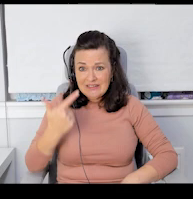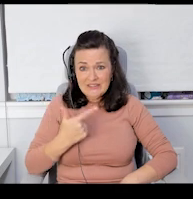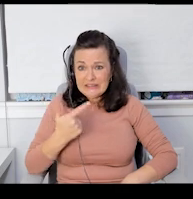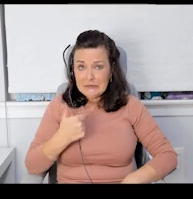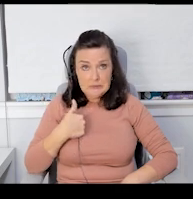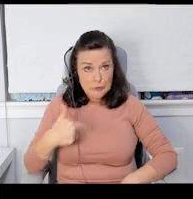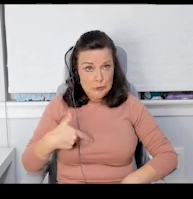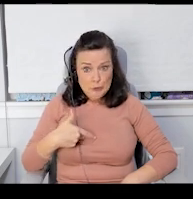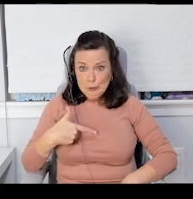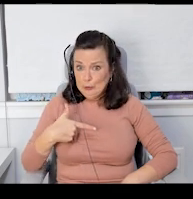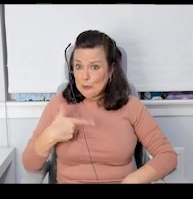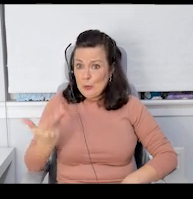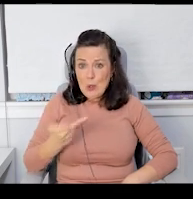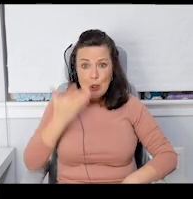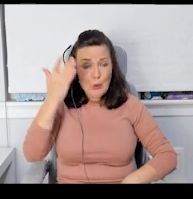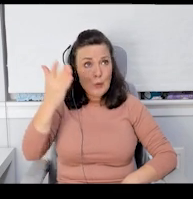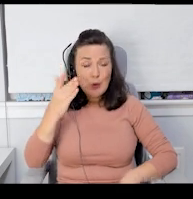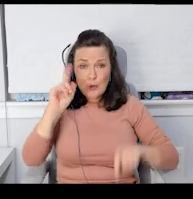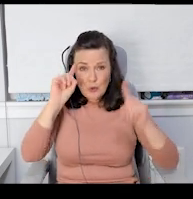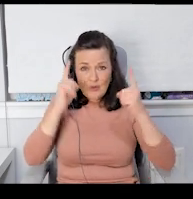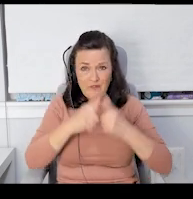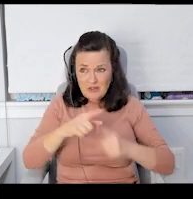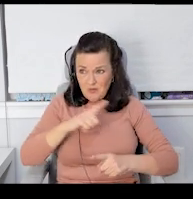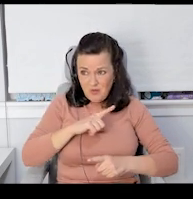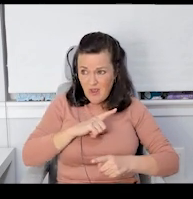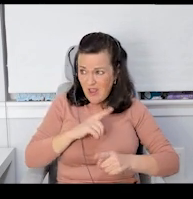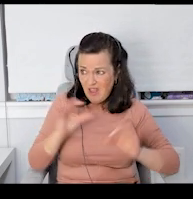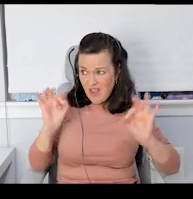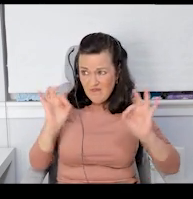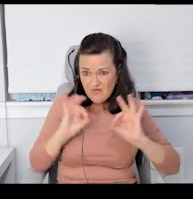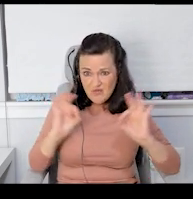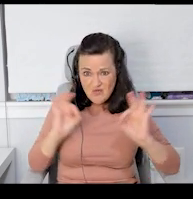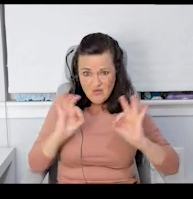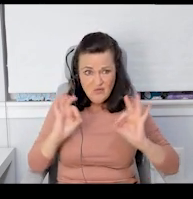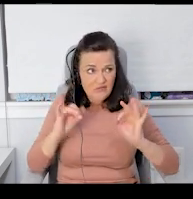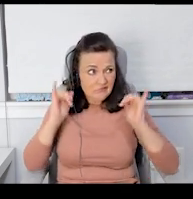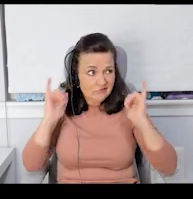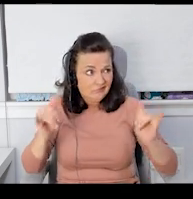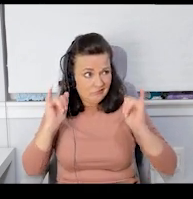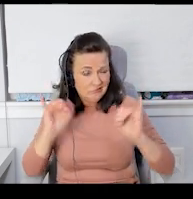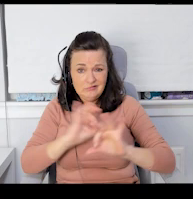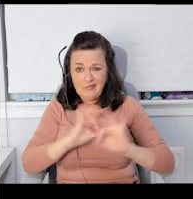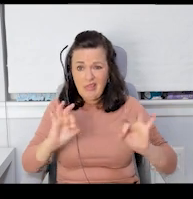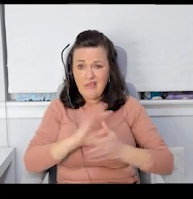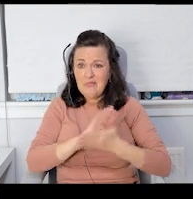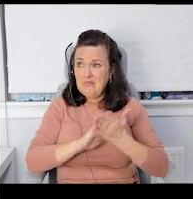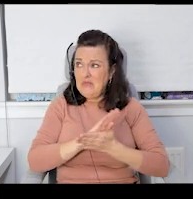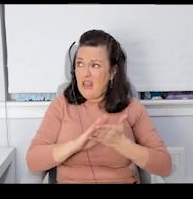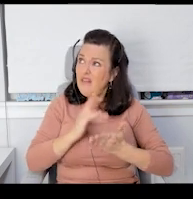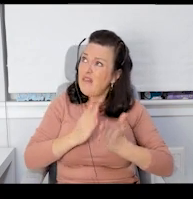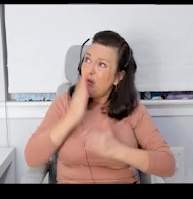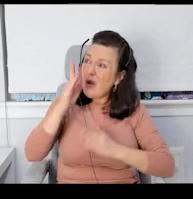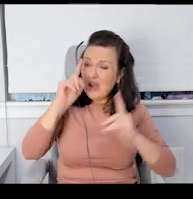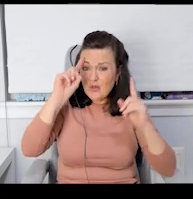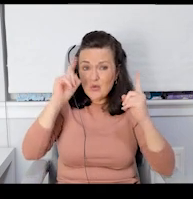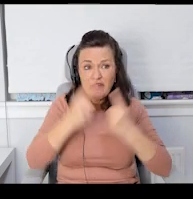me was not going to be about that party life. I wasn't going to be 18 till the following year. So I would have had a full year of probably sitting in